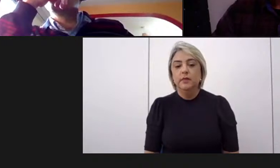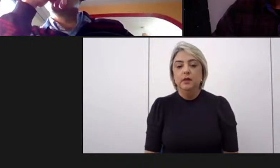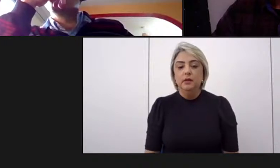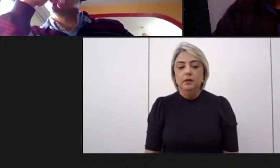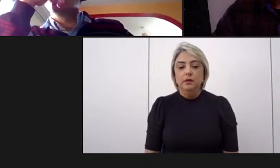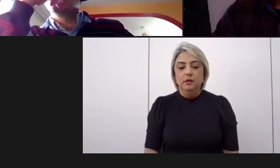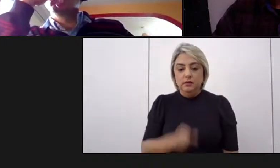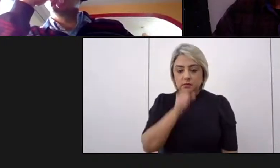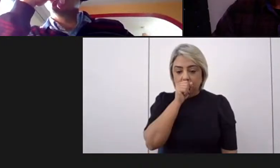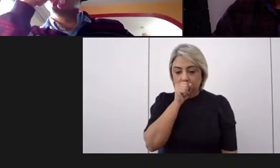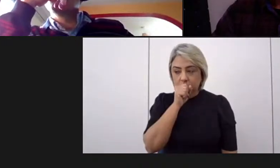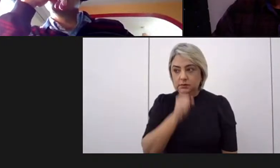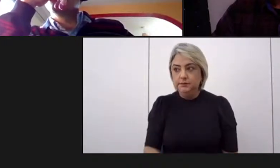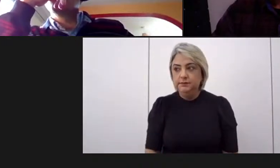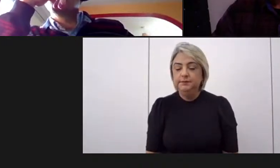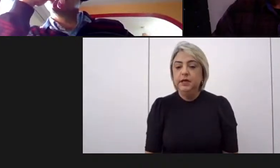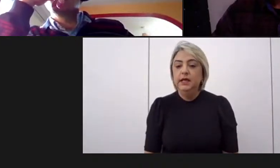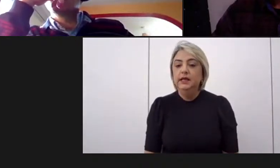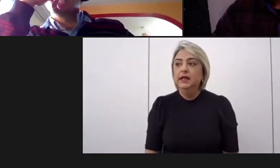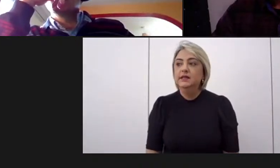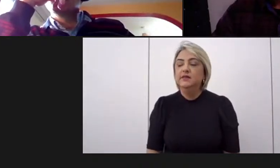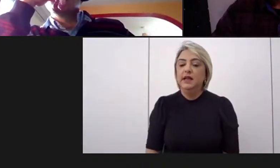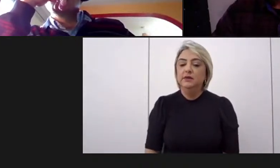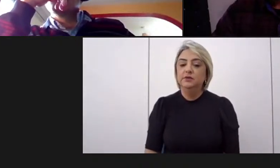you. Yes, thank you very much for the question.